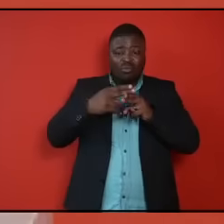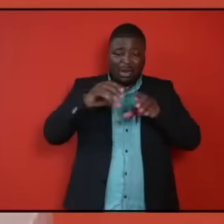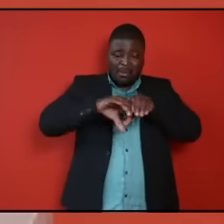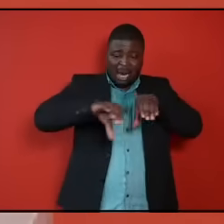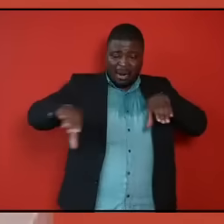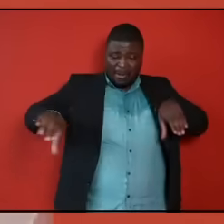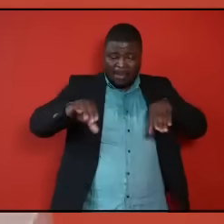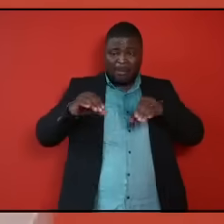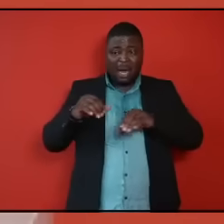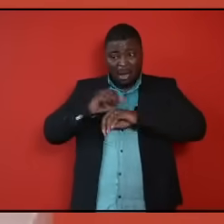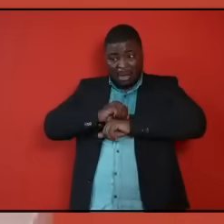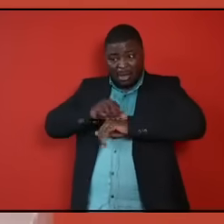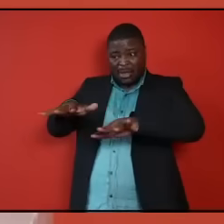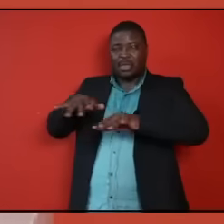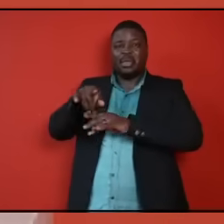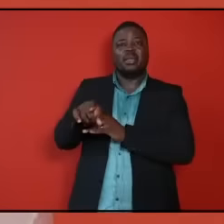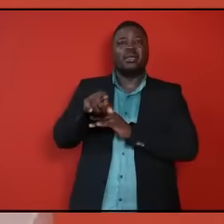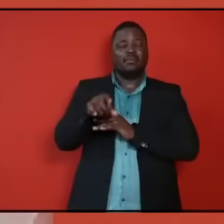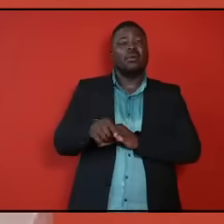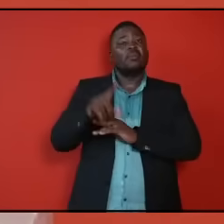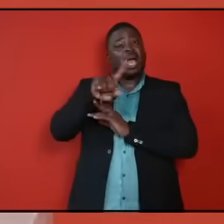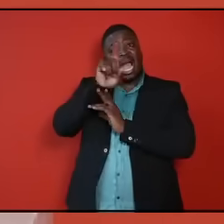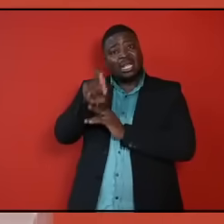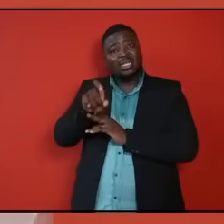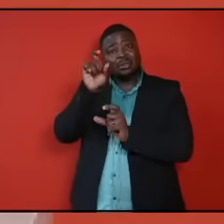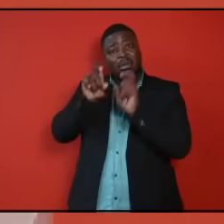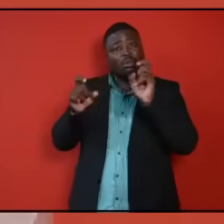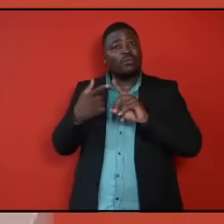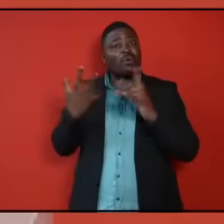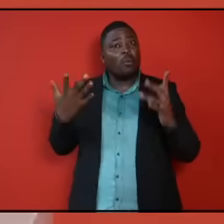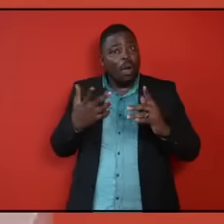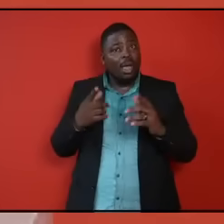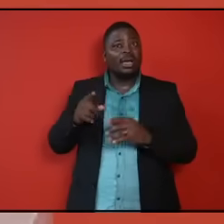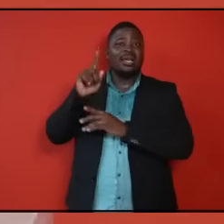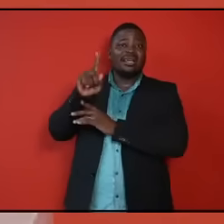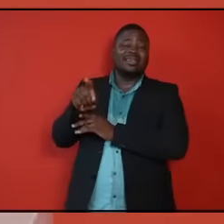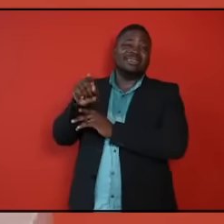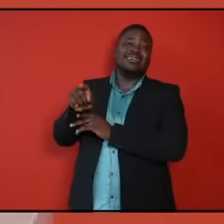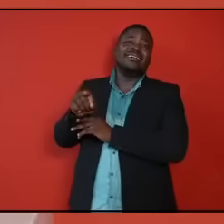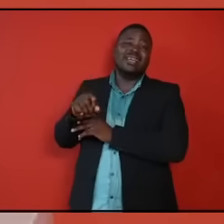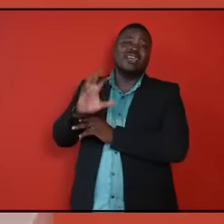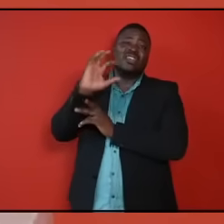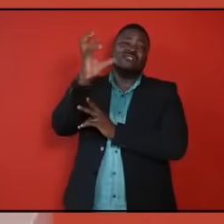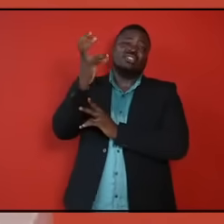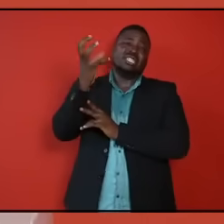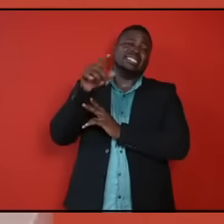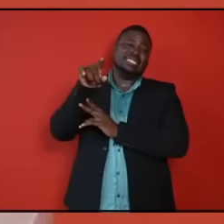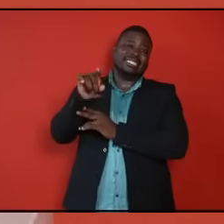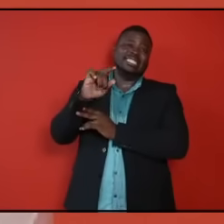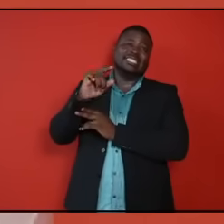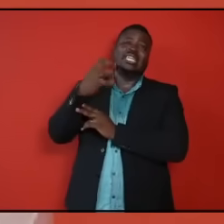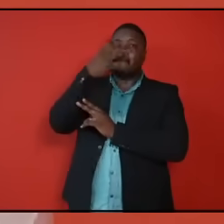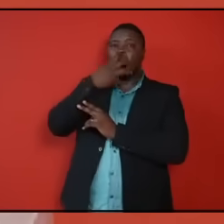you what they are experiencing on daily basis. So the same